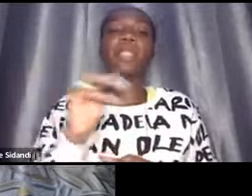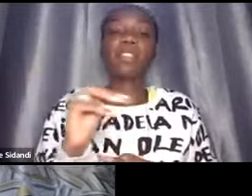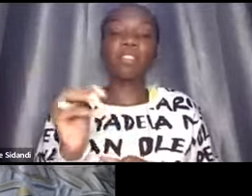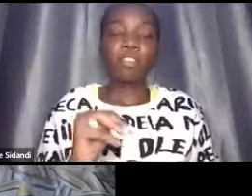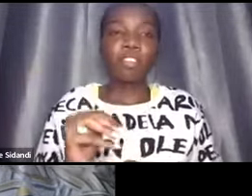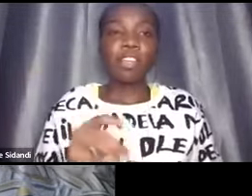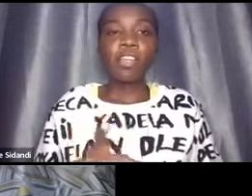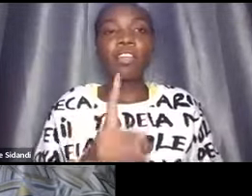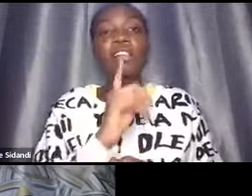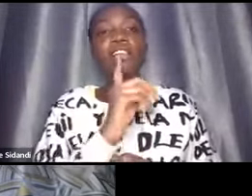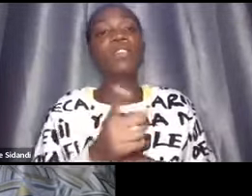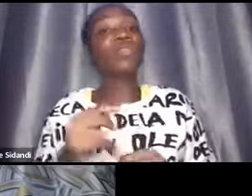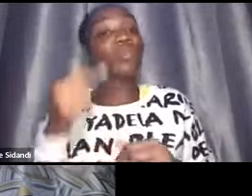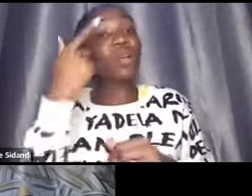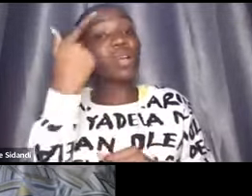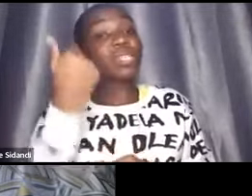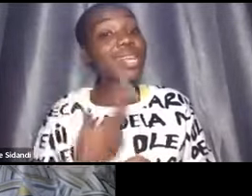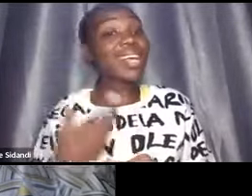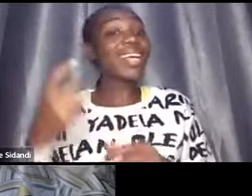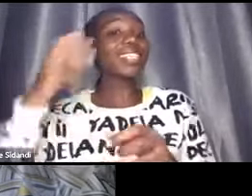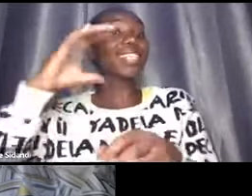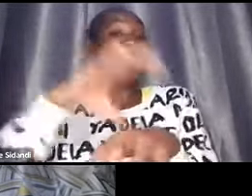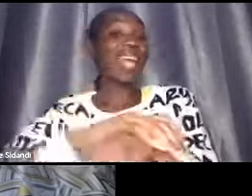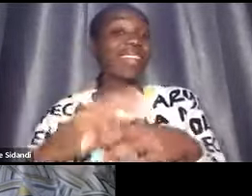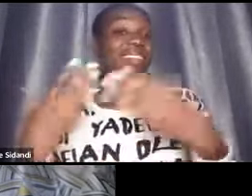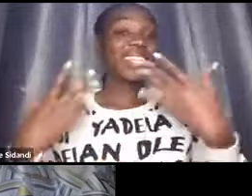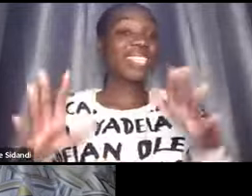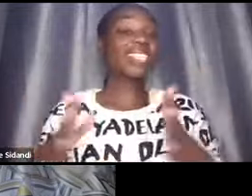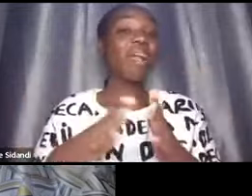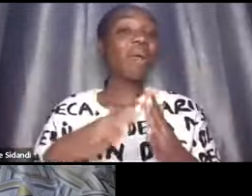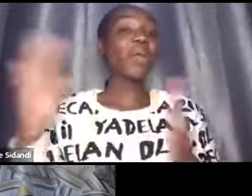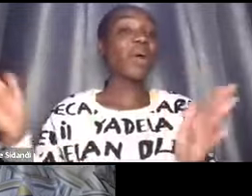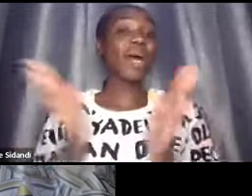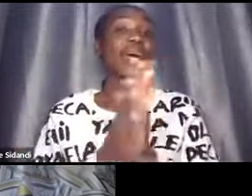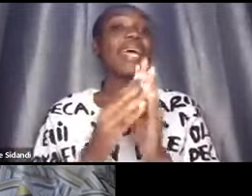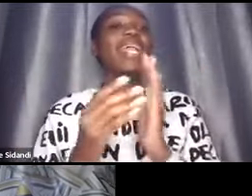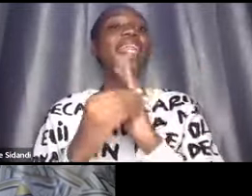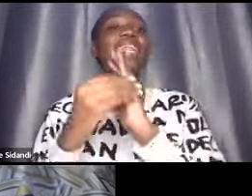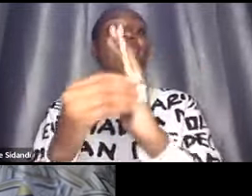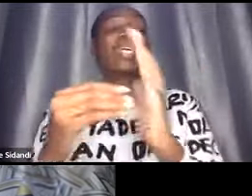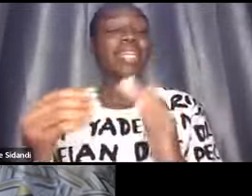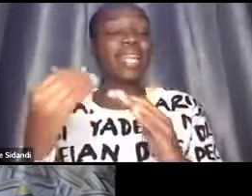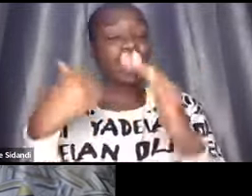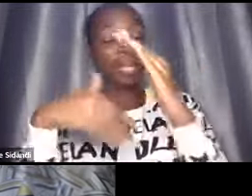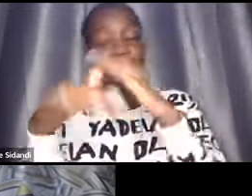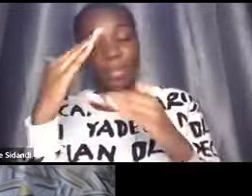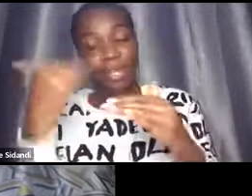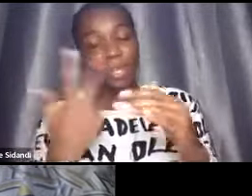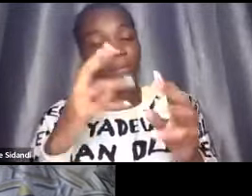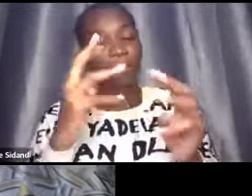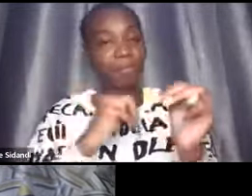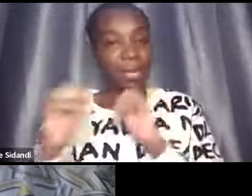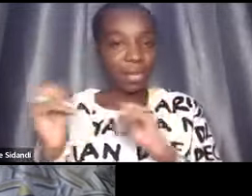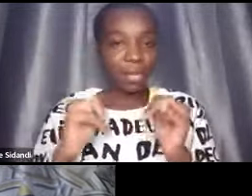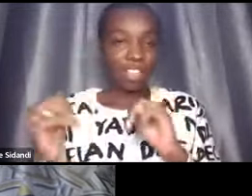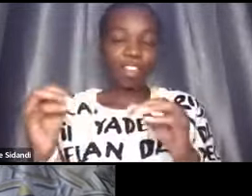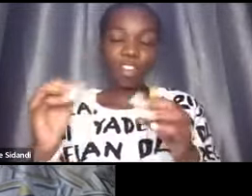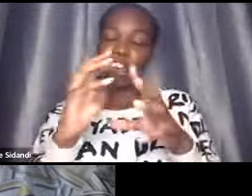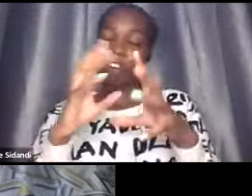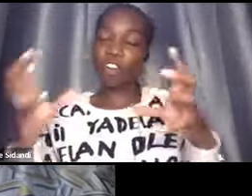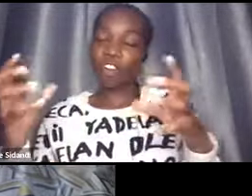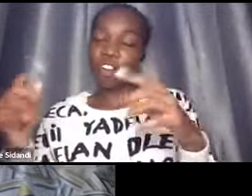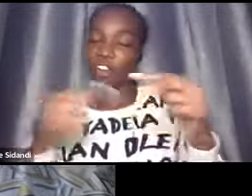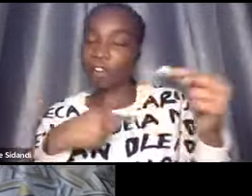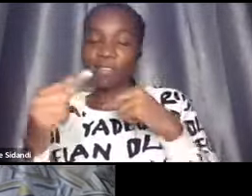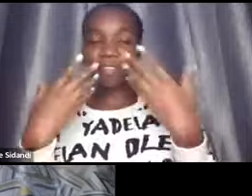because we have dealt with conflict strategically as lead experts. And once we have managed the conflict, the company will now start making profit. We